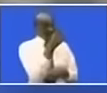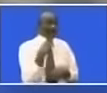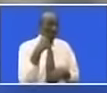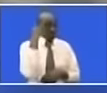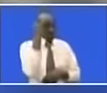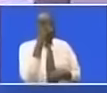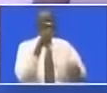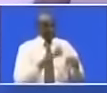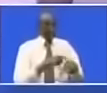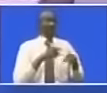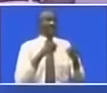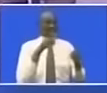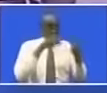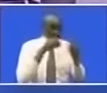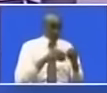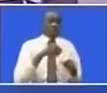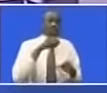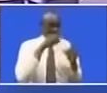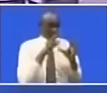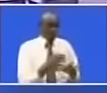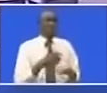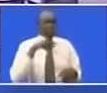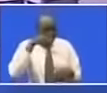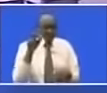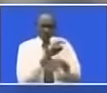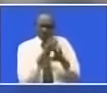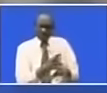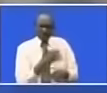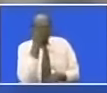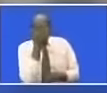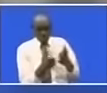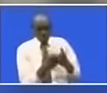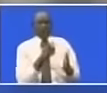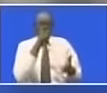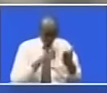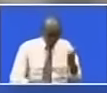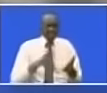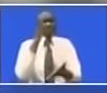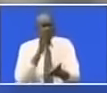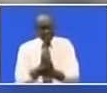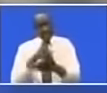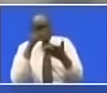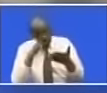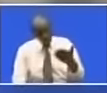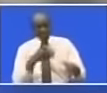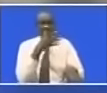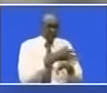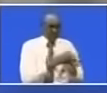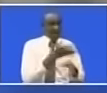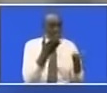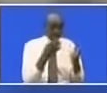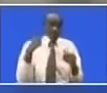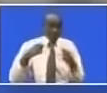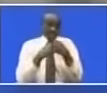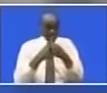in elections. How as an observer do you make that balance between what is fact as being a logistical